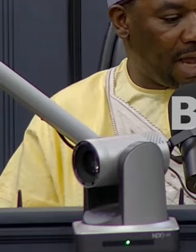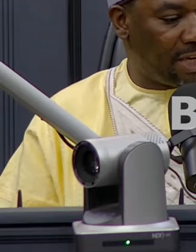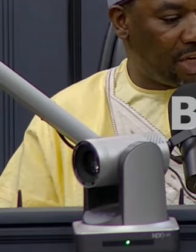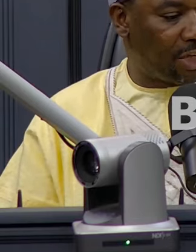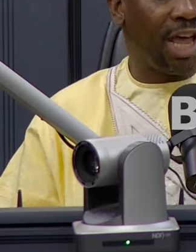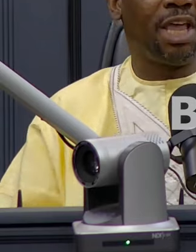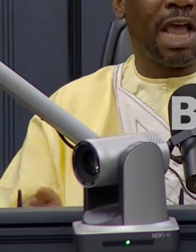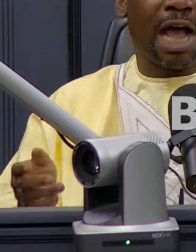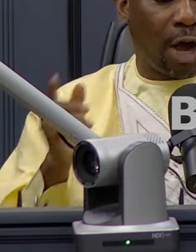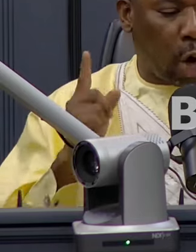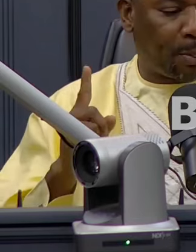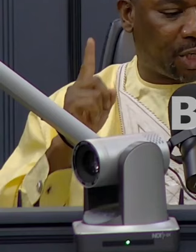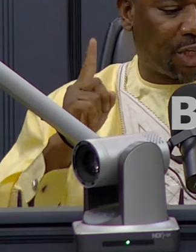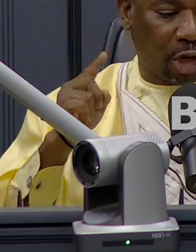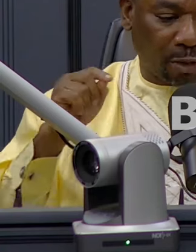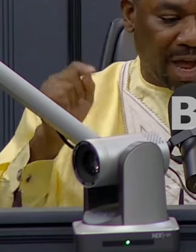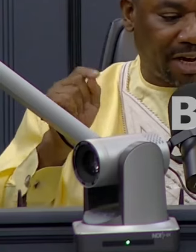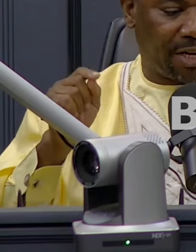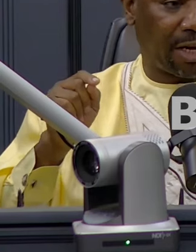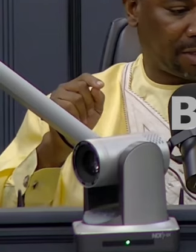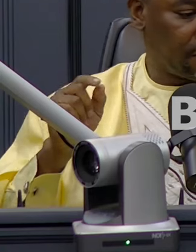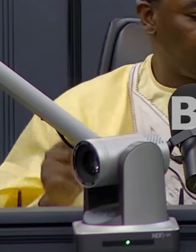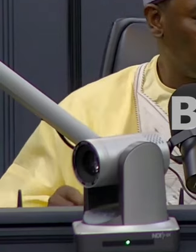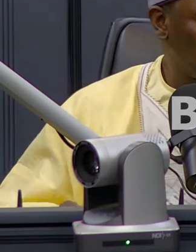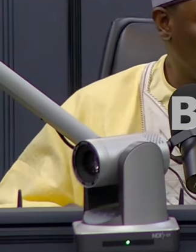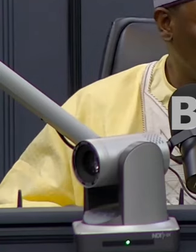Benjamin Isaac, he said, I hope she is not married yet.